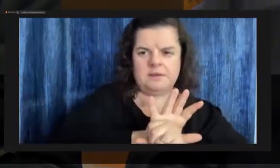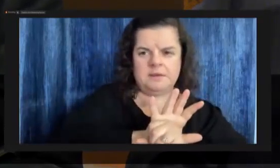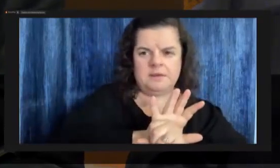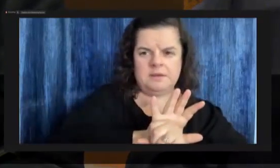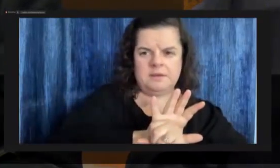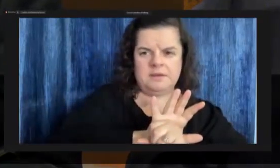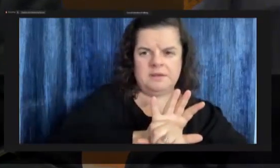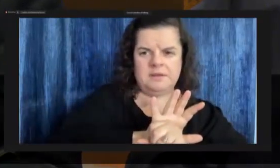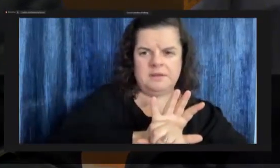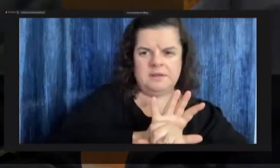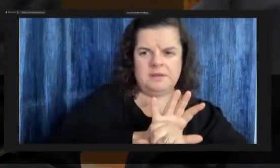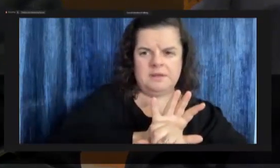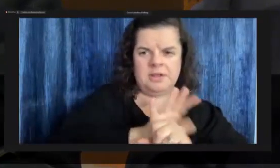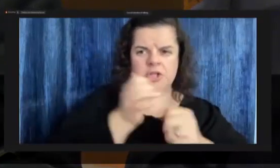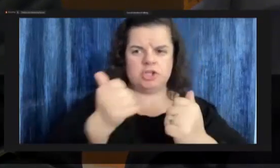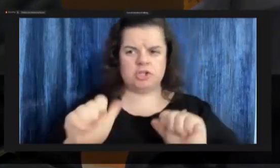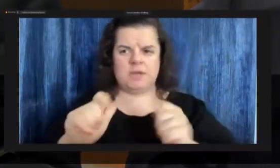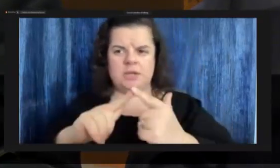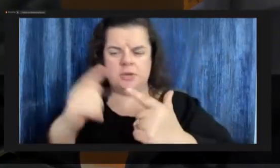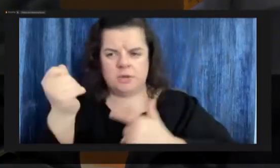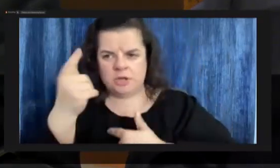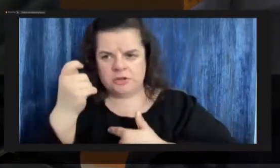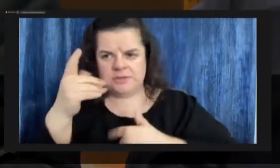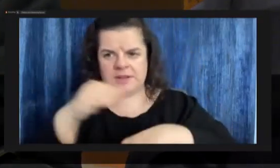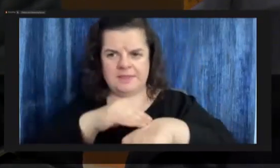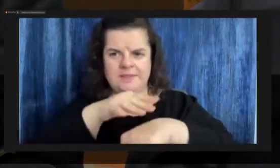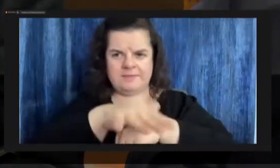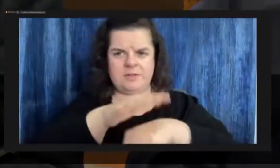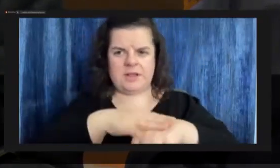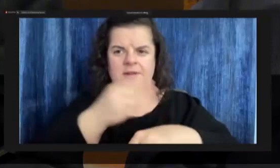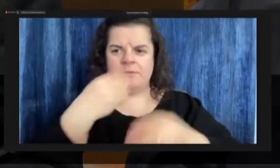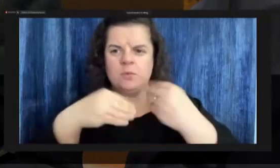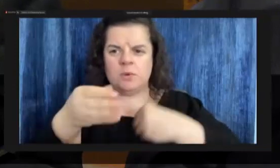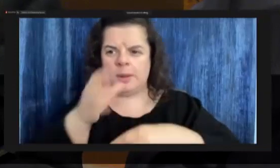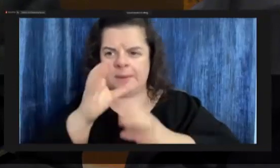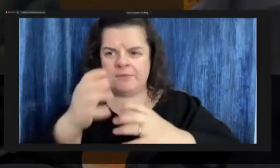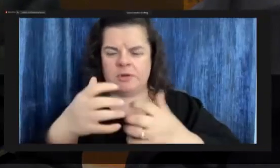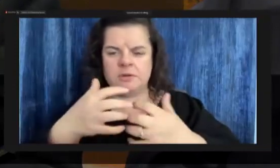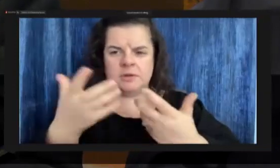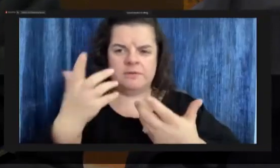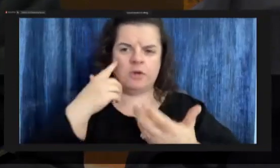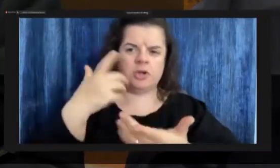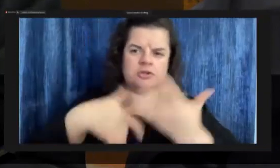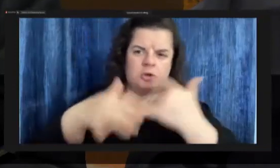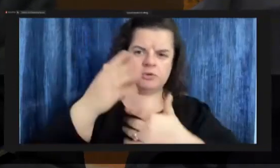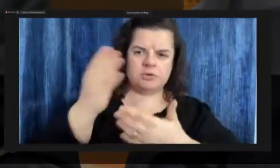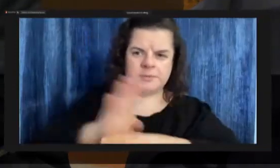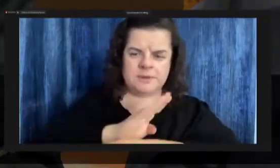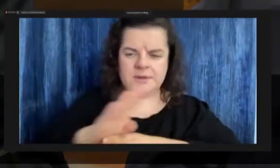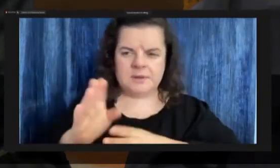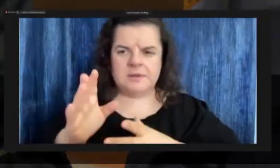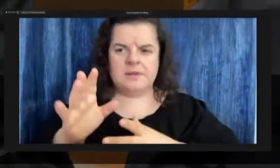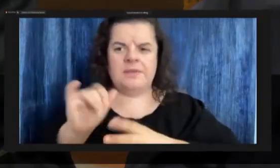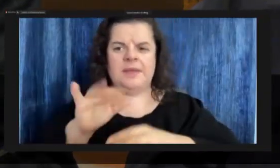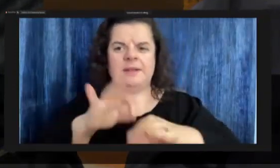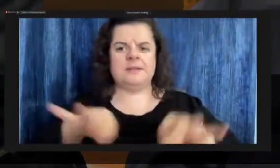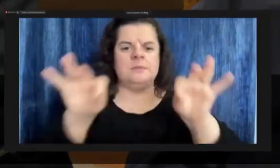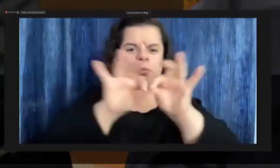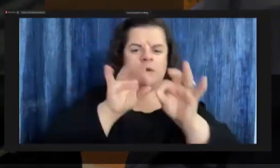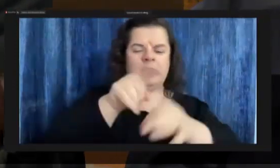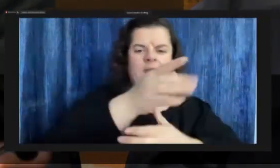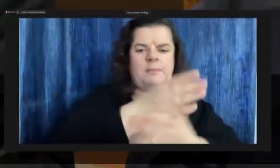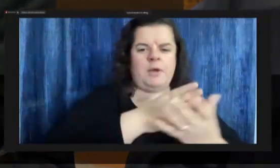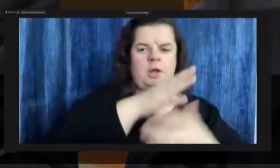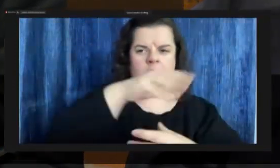two or three years, trying to understand the impact it had on food, beverage, on socialization business, the importance that they play in